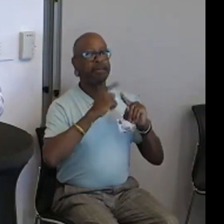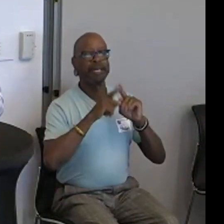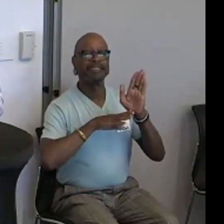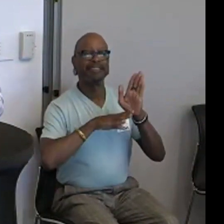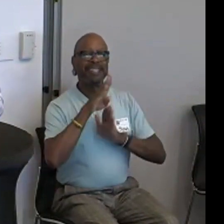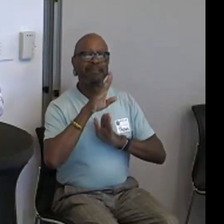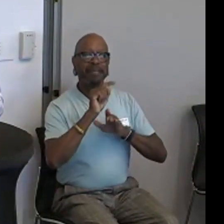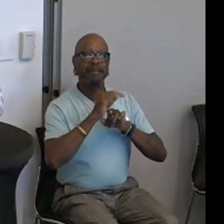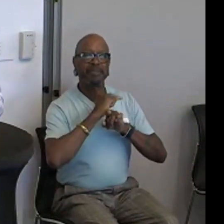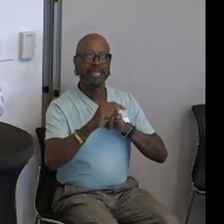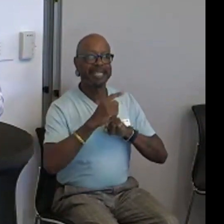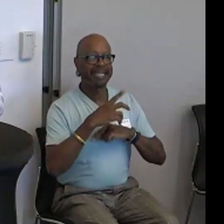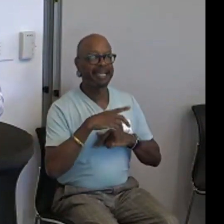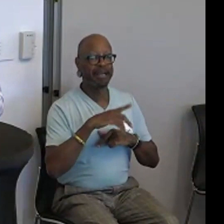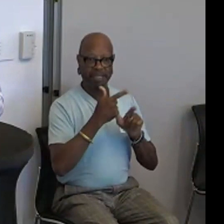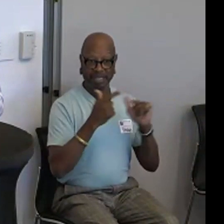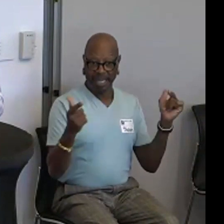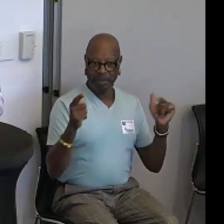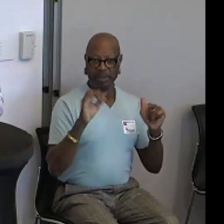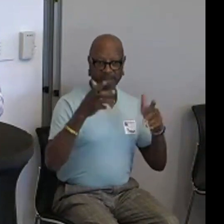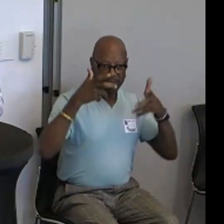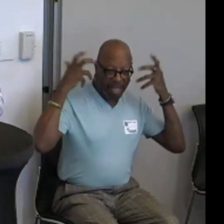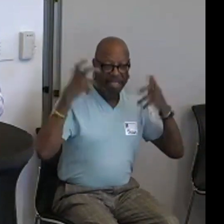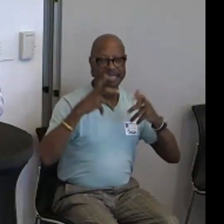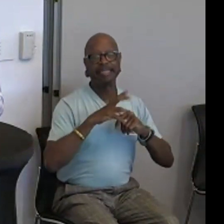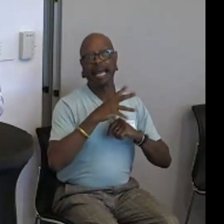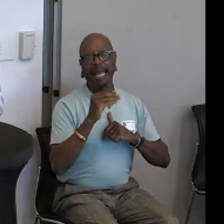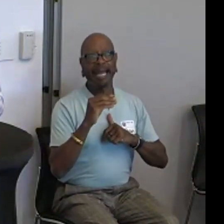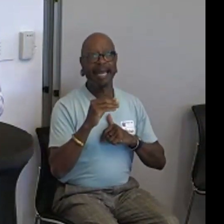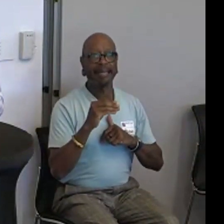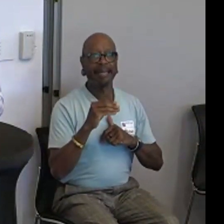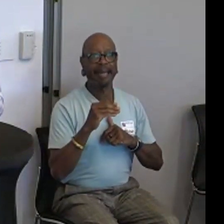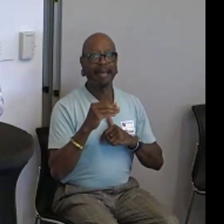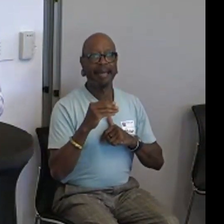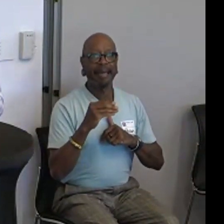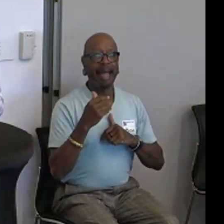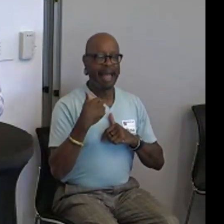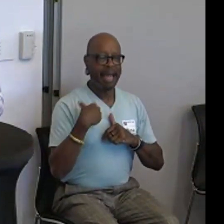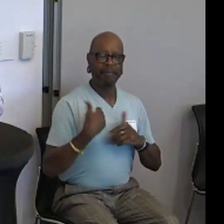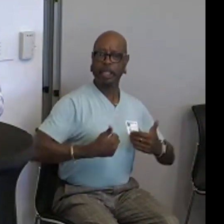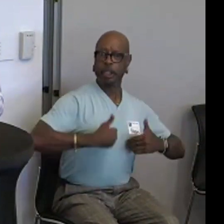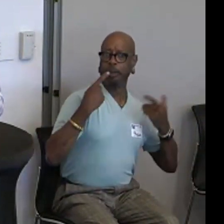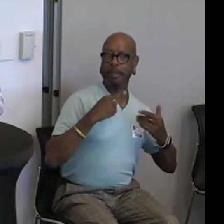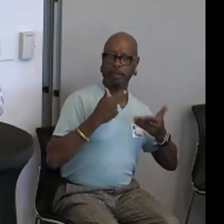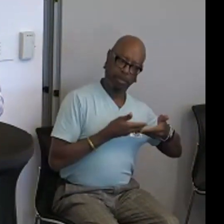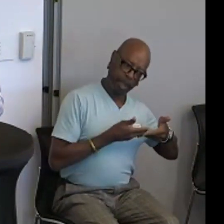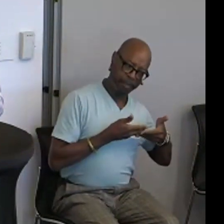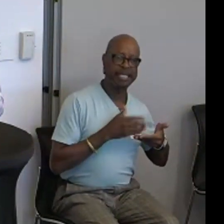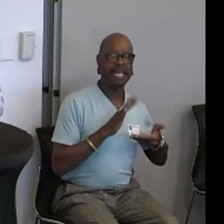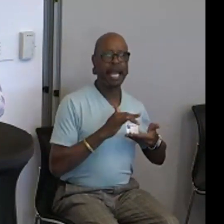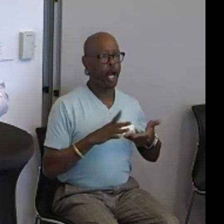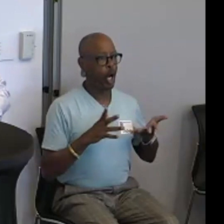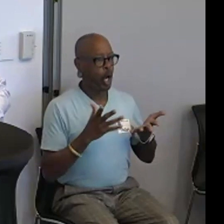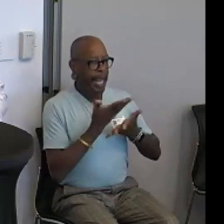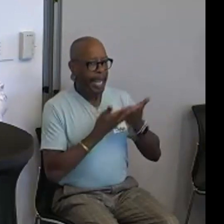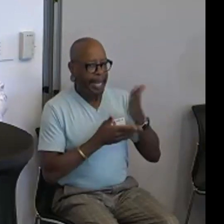of training of the language of lines and getting infants and young people's fingers